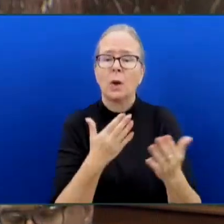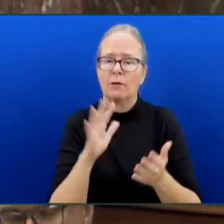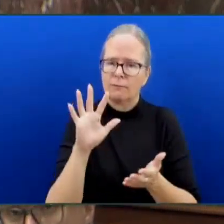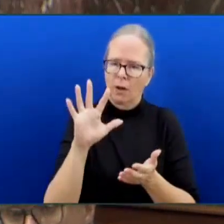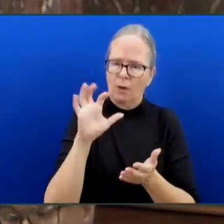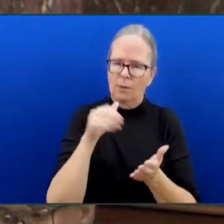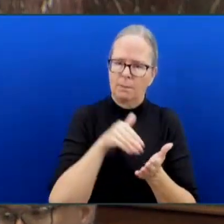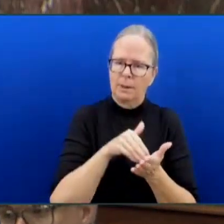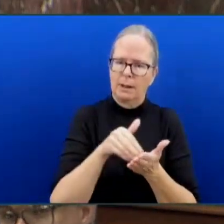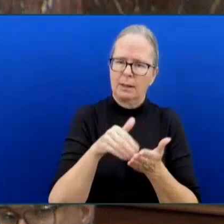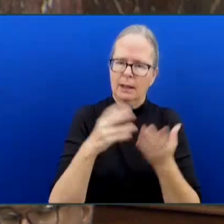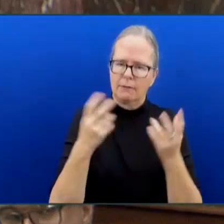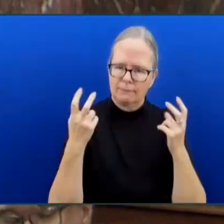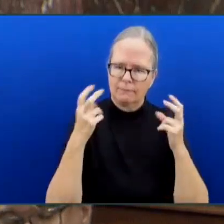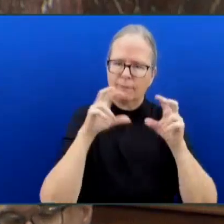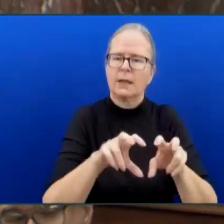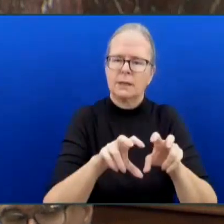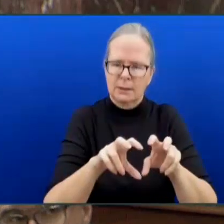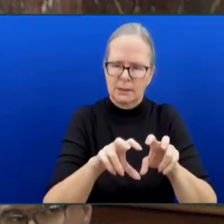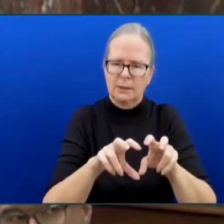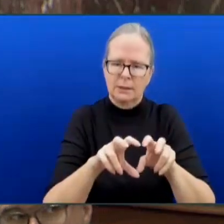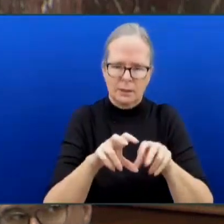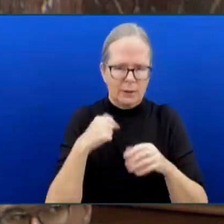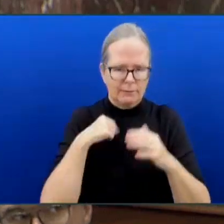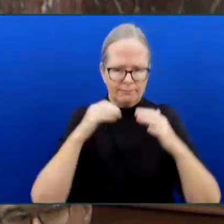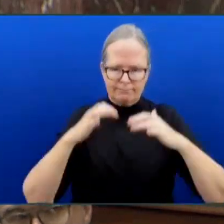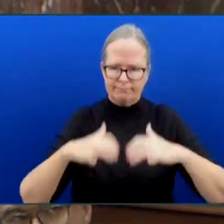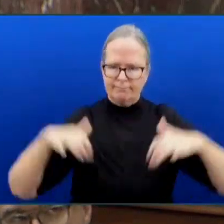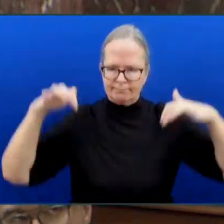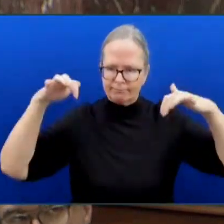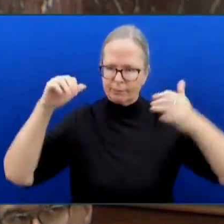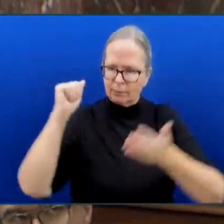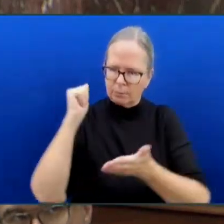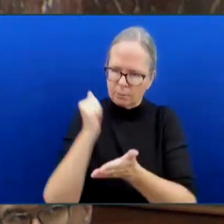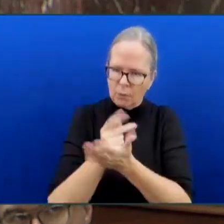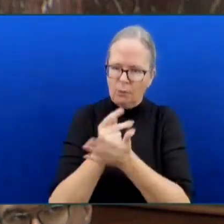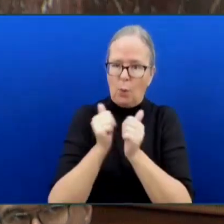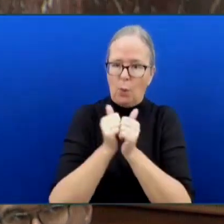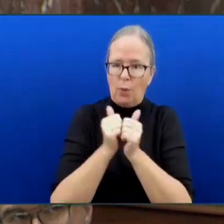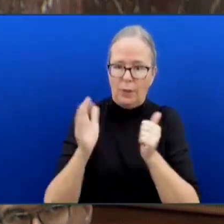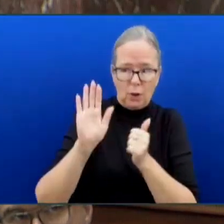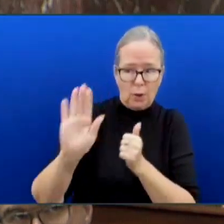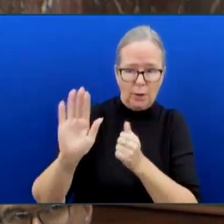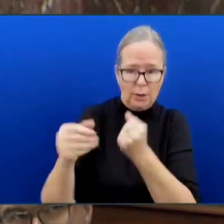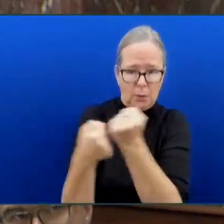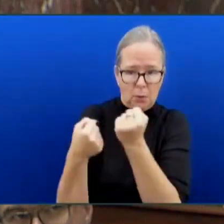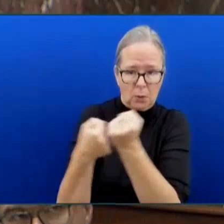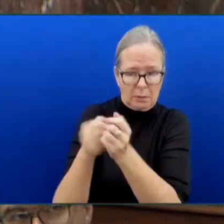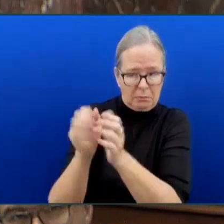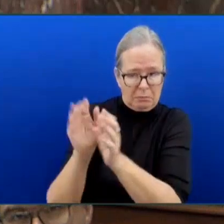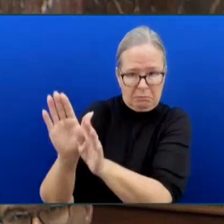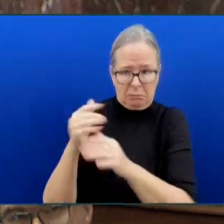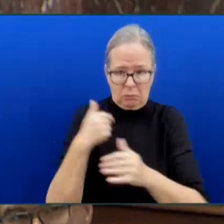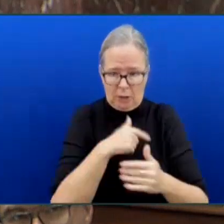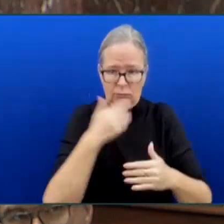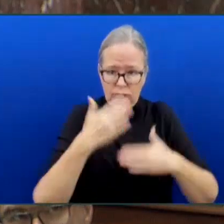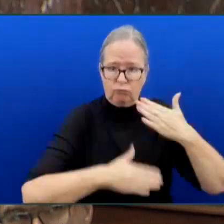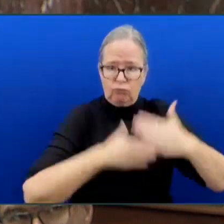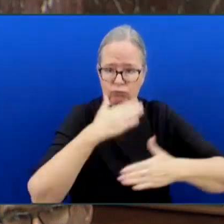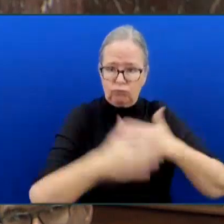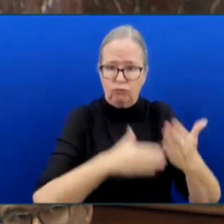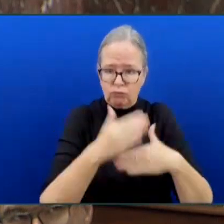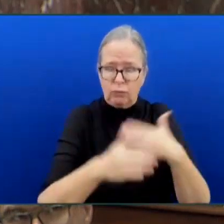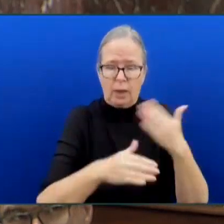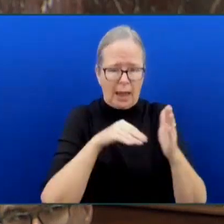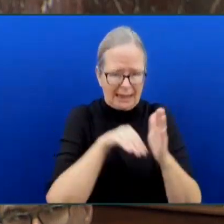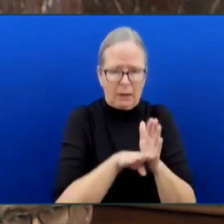support, Mr. Speaker. There is more work to do, absolutely. Are we turning the corner? The evidence says yes. 99.1% of sailings